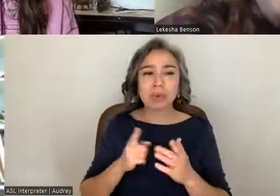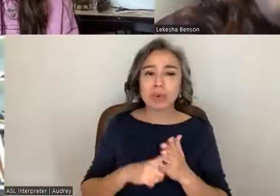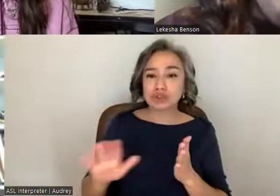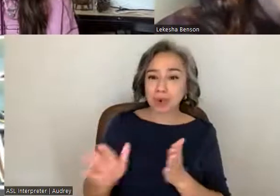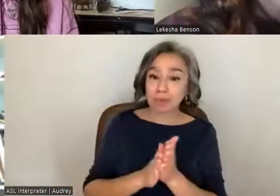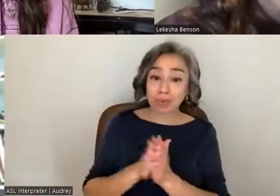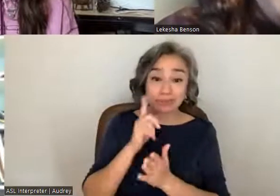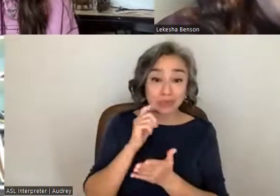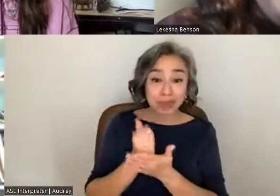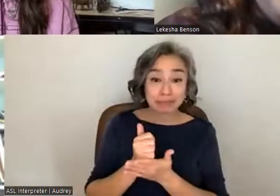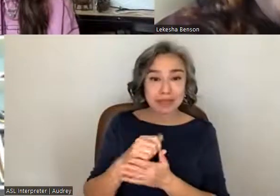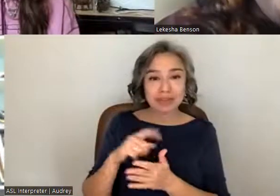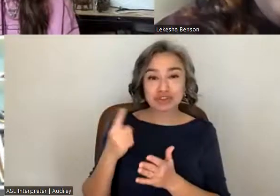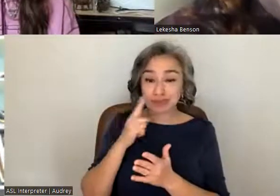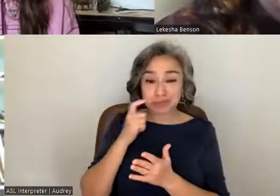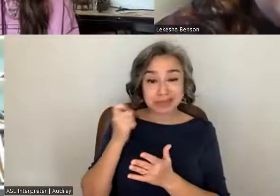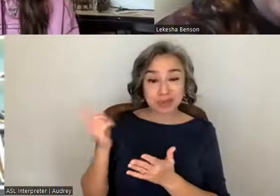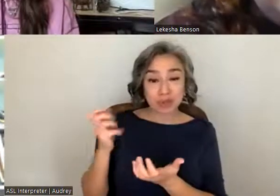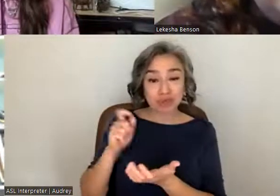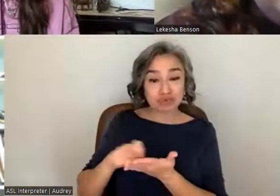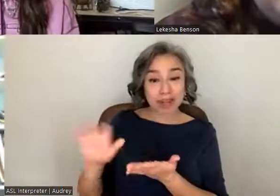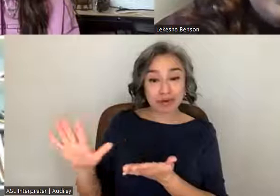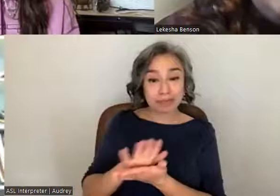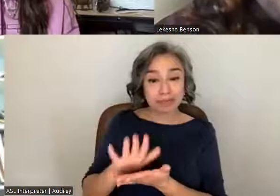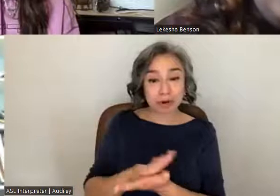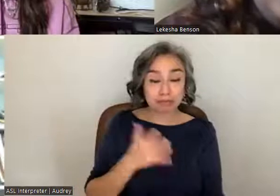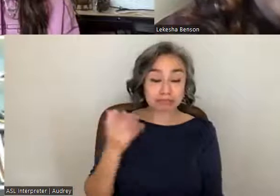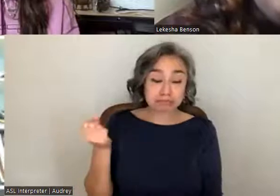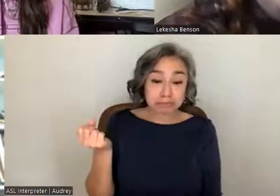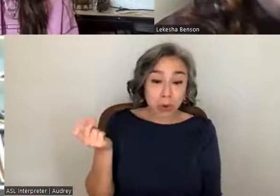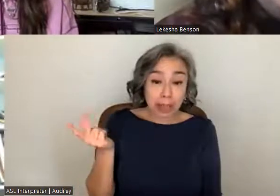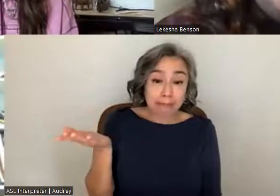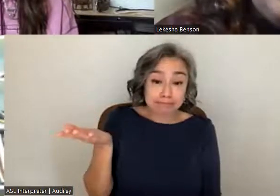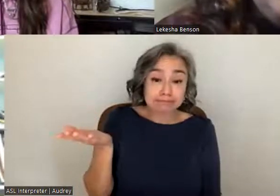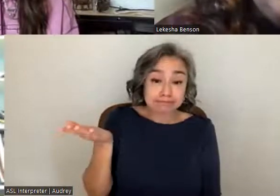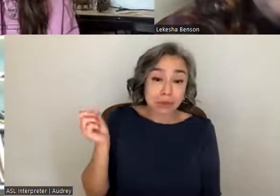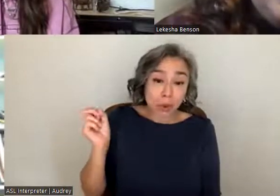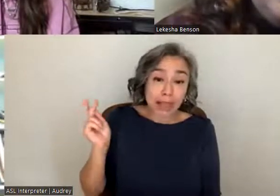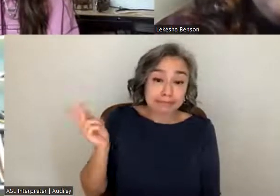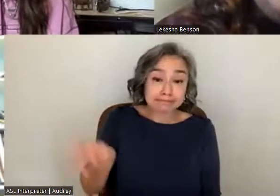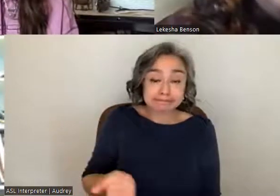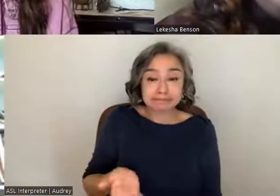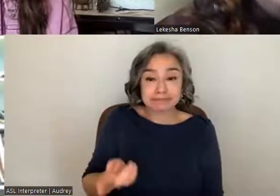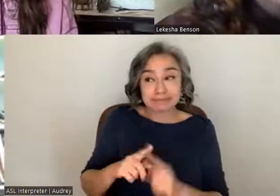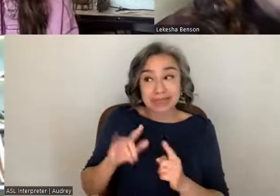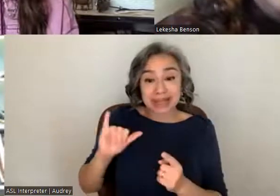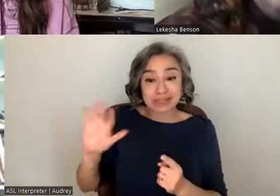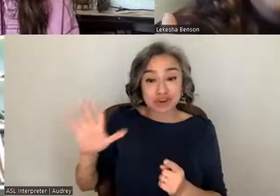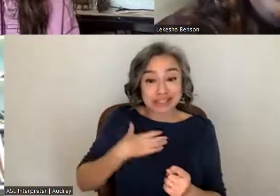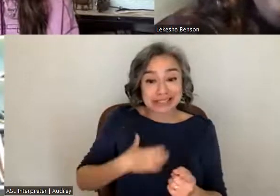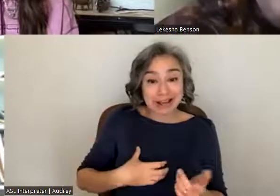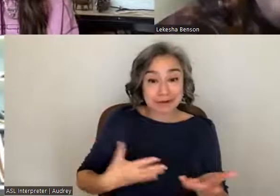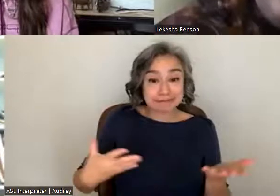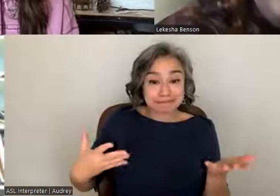it just to write a paper? And that's okay. That is okay. But is that your desire?